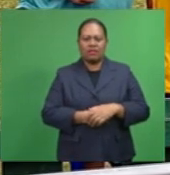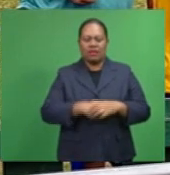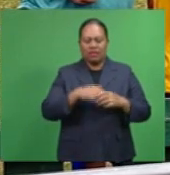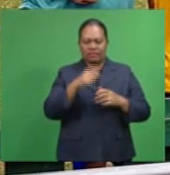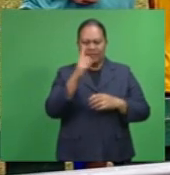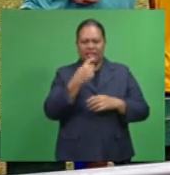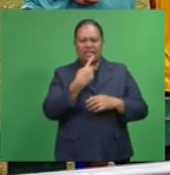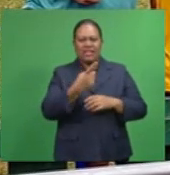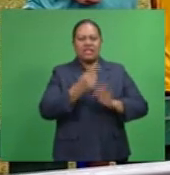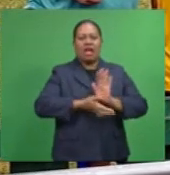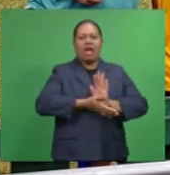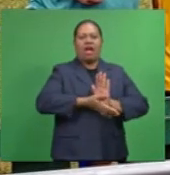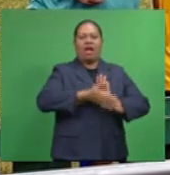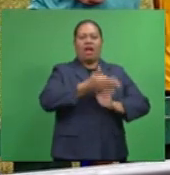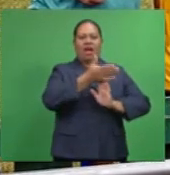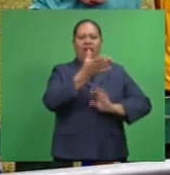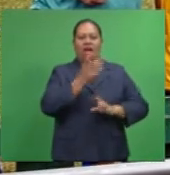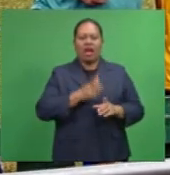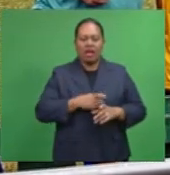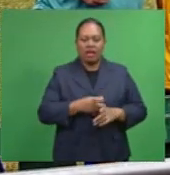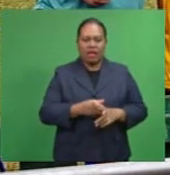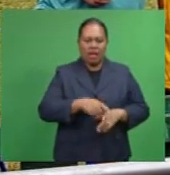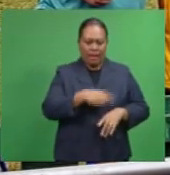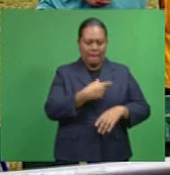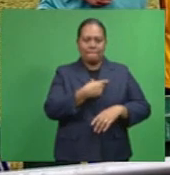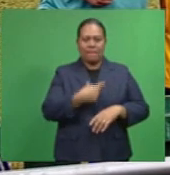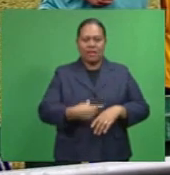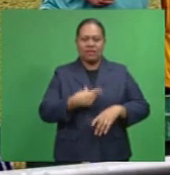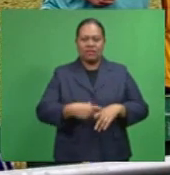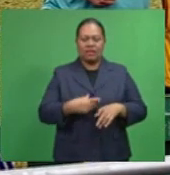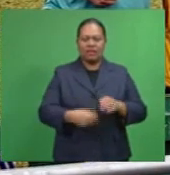say high-profile sports administrator,